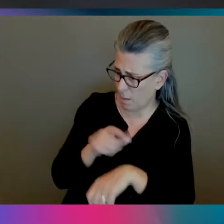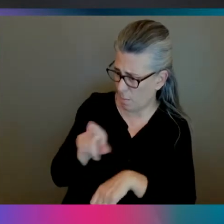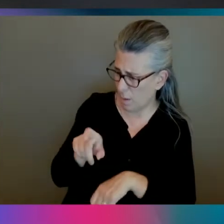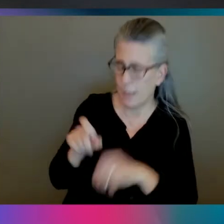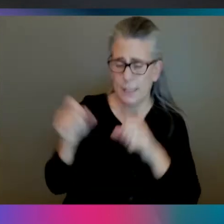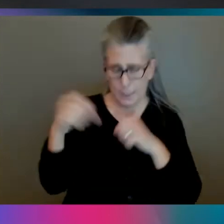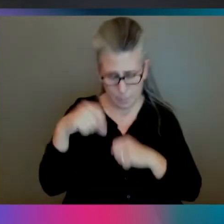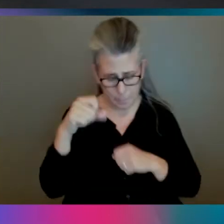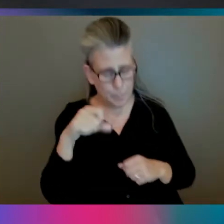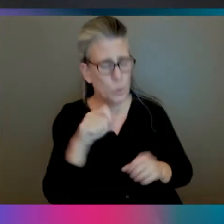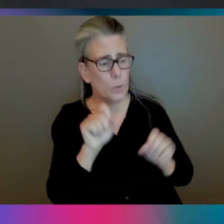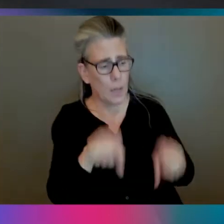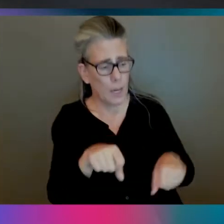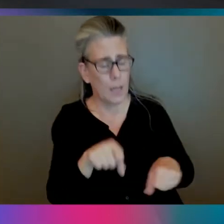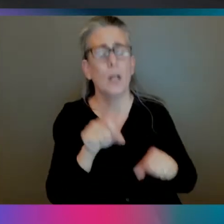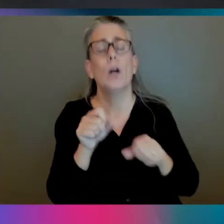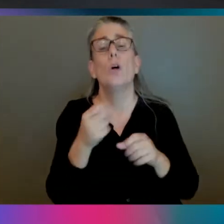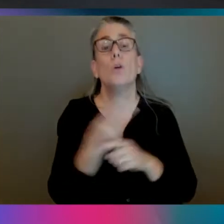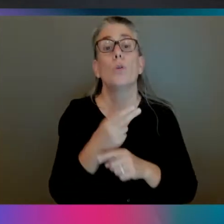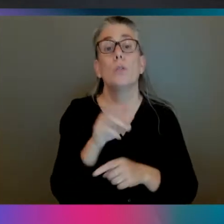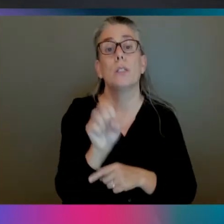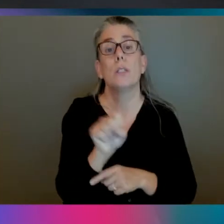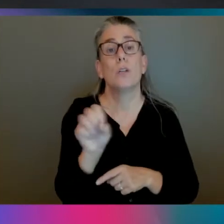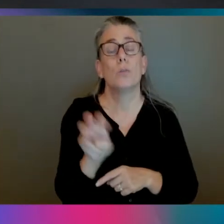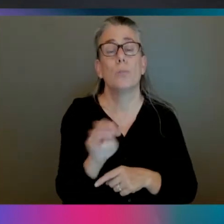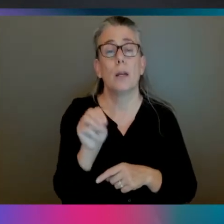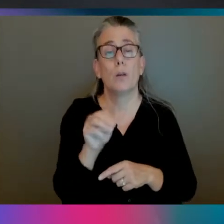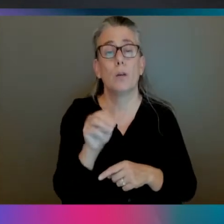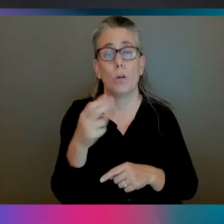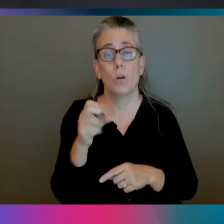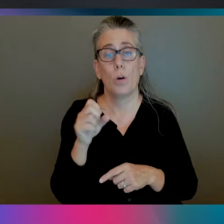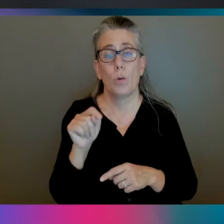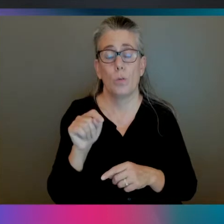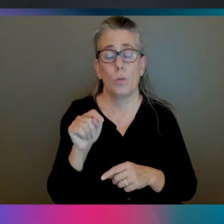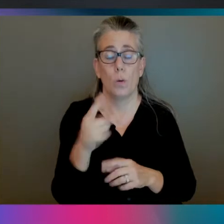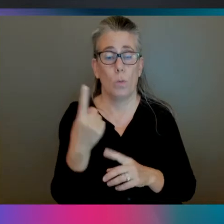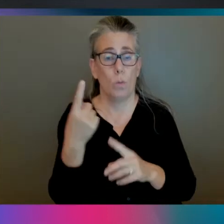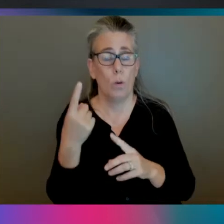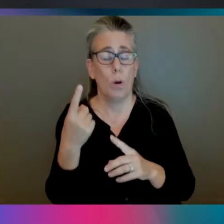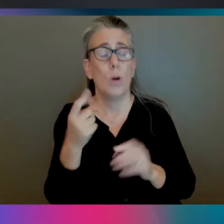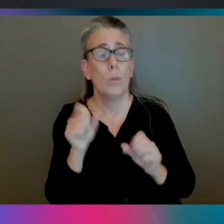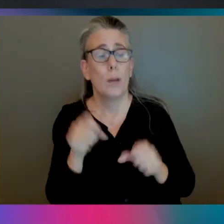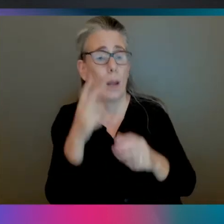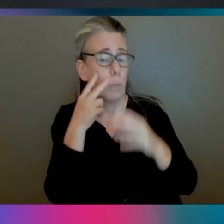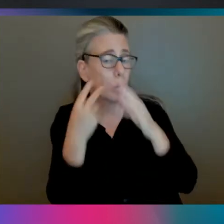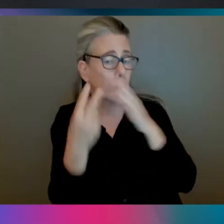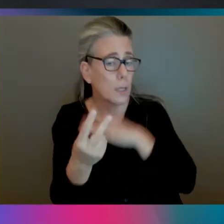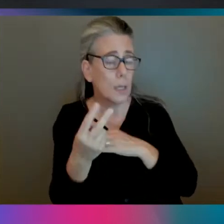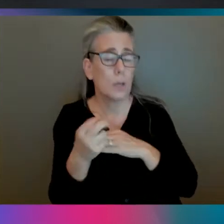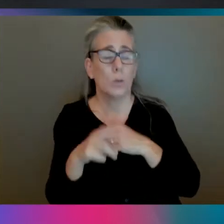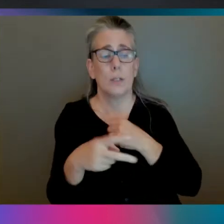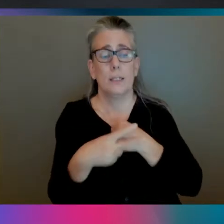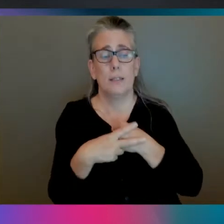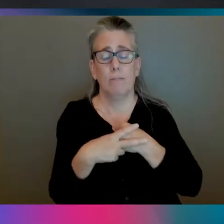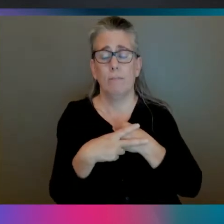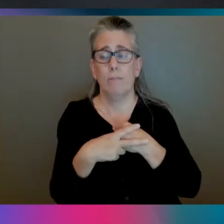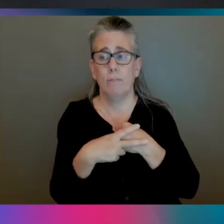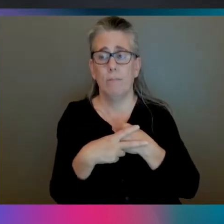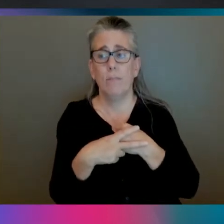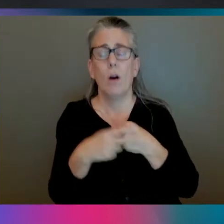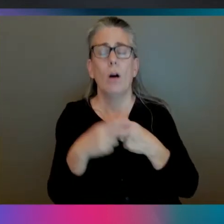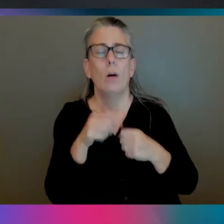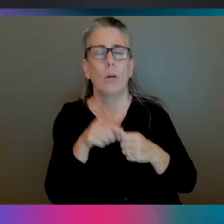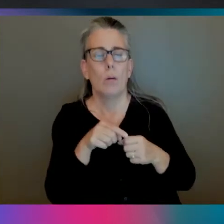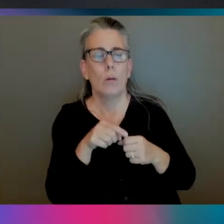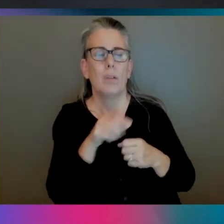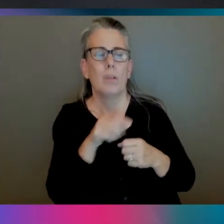with SageMaker hosted endpoints, Yeah. right, is that we can then predict, or we can say, go to send 10% of the traffic to this one,